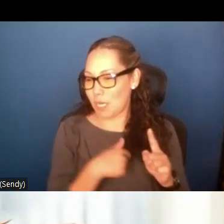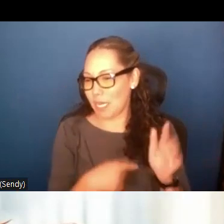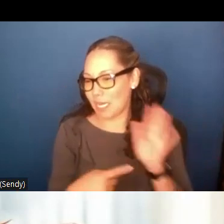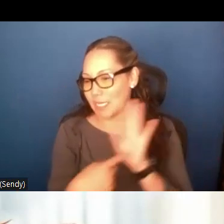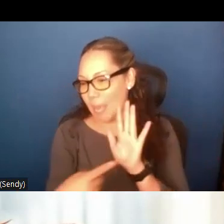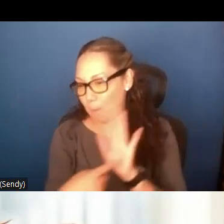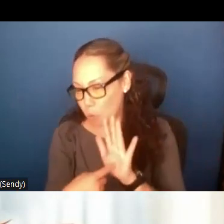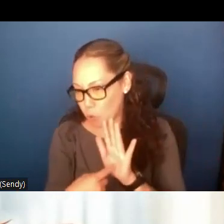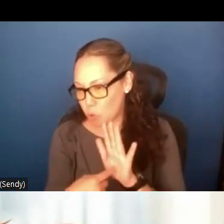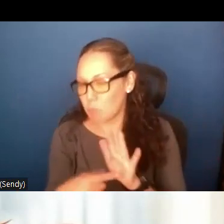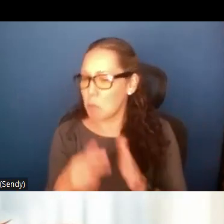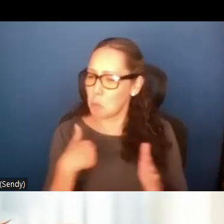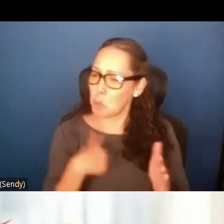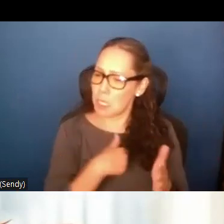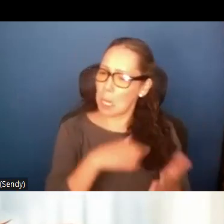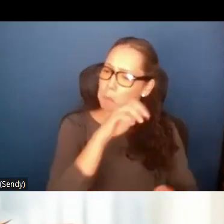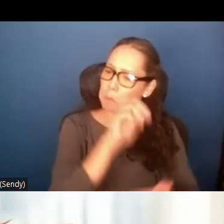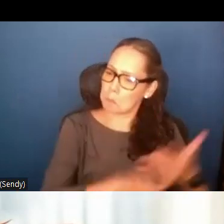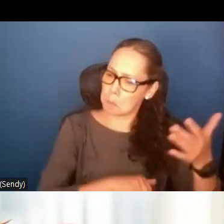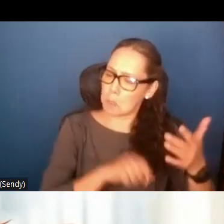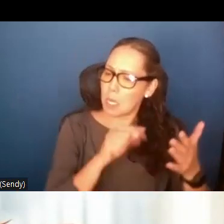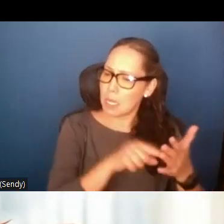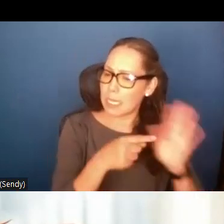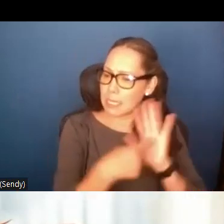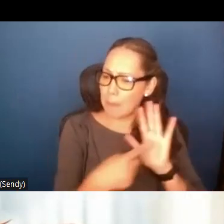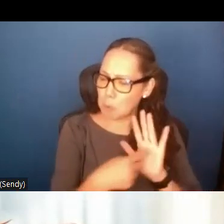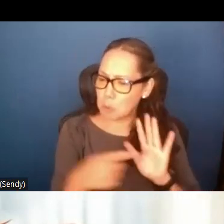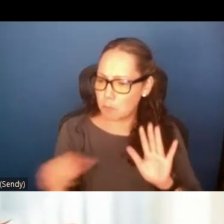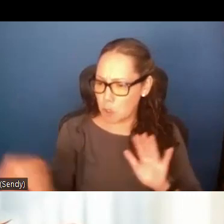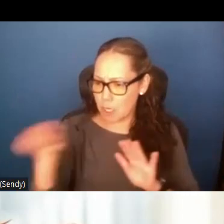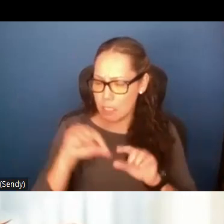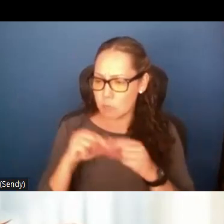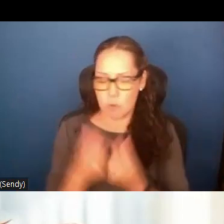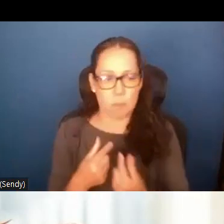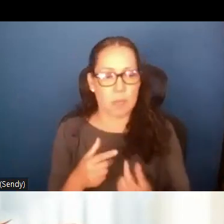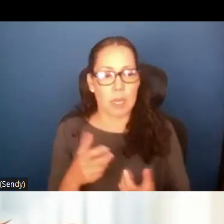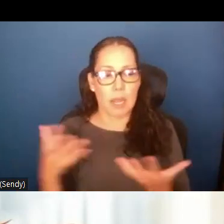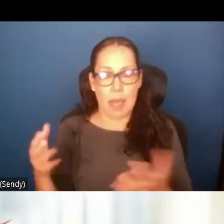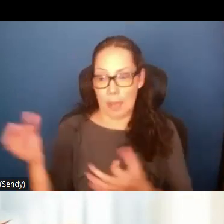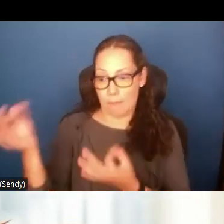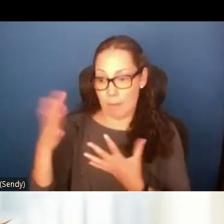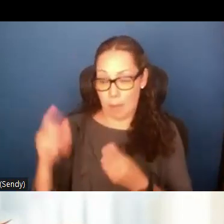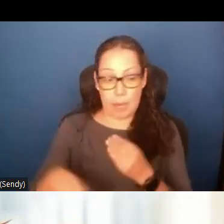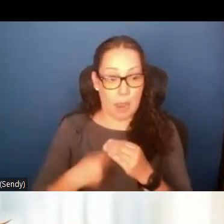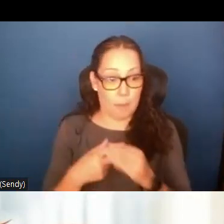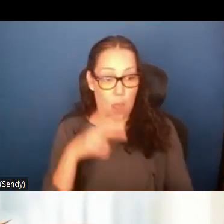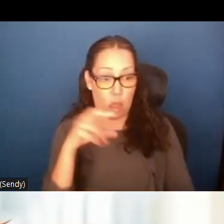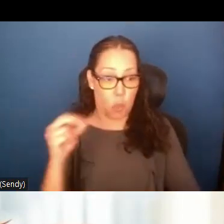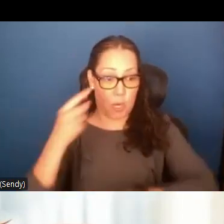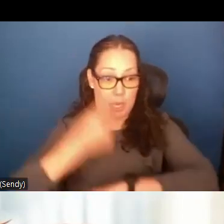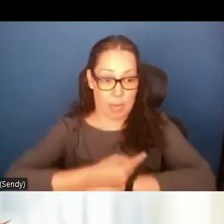certainly a way we can adjust that. And then a lot of feedback around 30 days. So we're hearing a